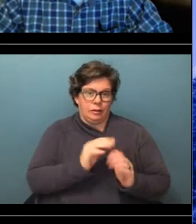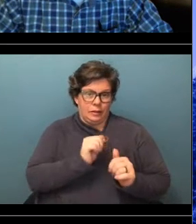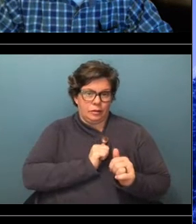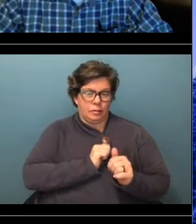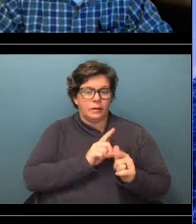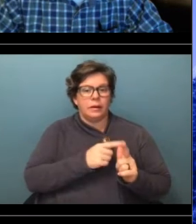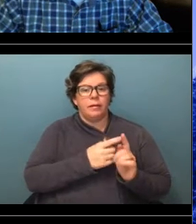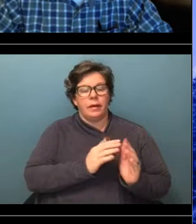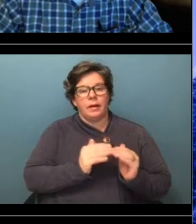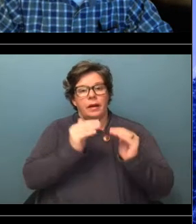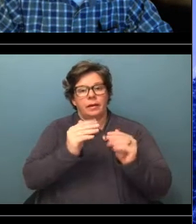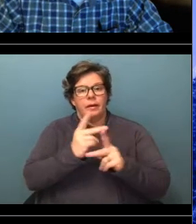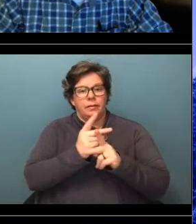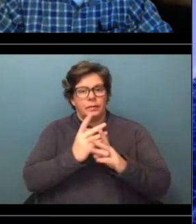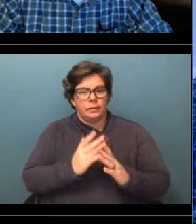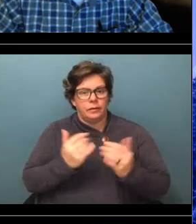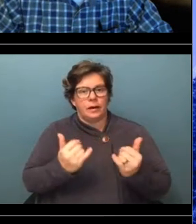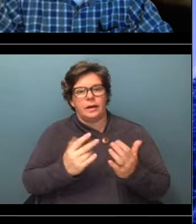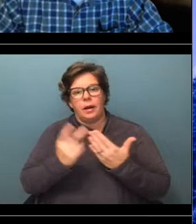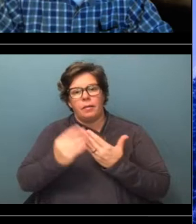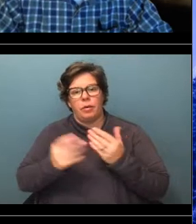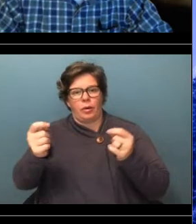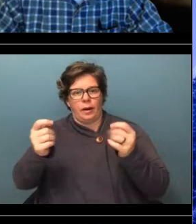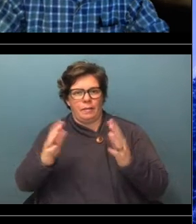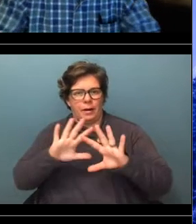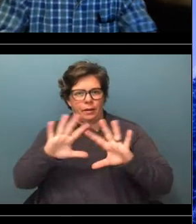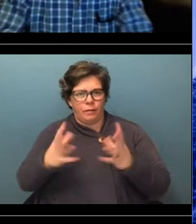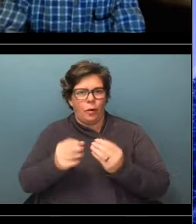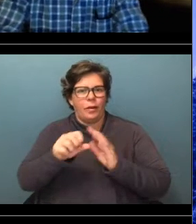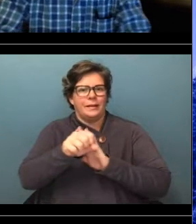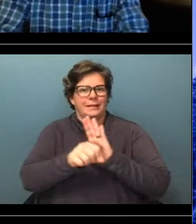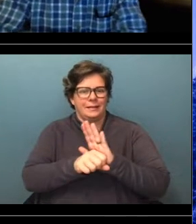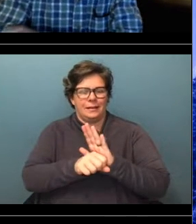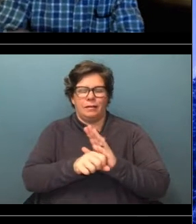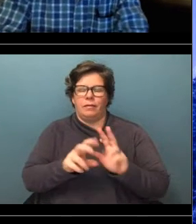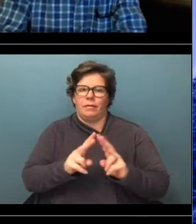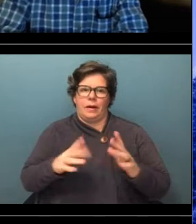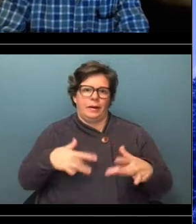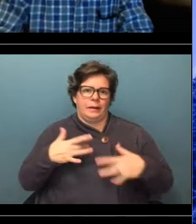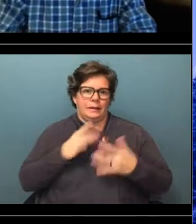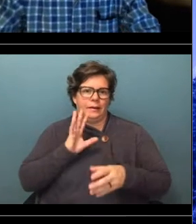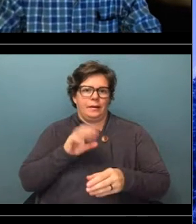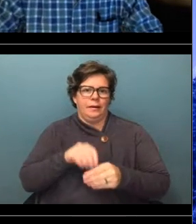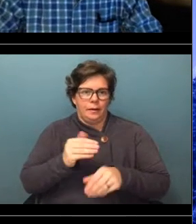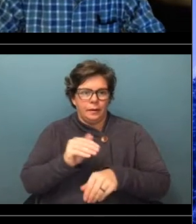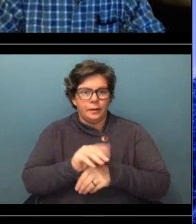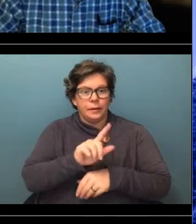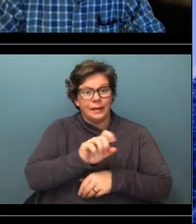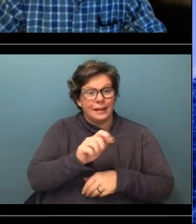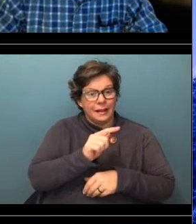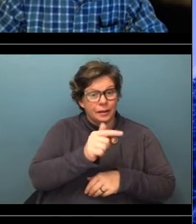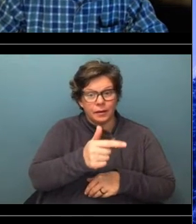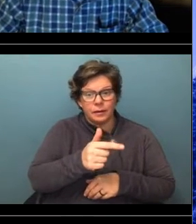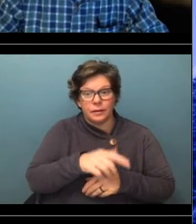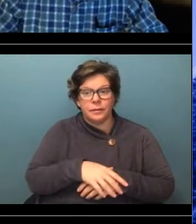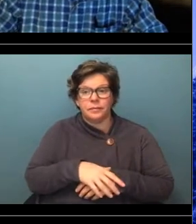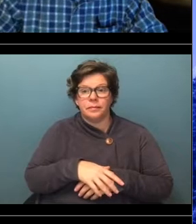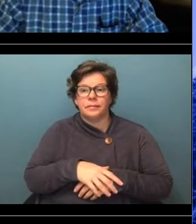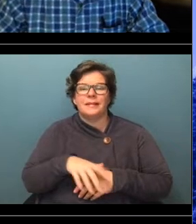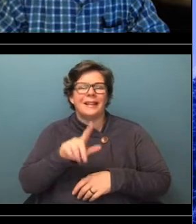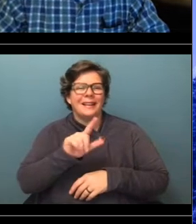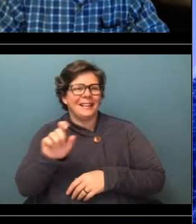got to supervisor, and now I'm doing the program manager for the whole state. So I'm really excited to be here. Lee, you want to go ahead and introduce yourself now?